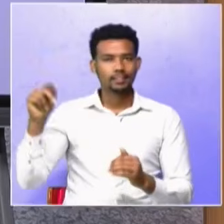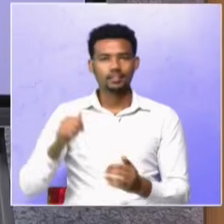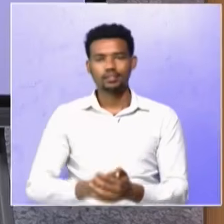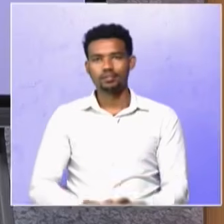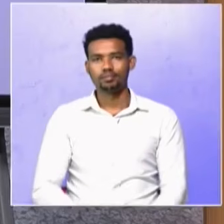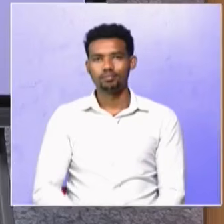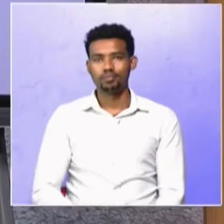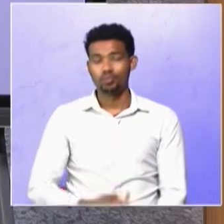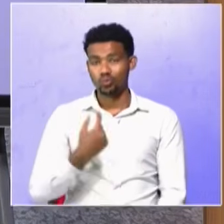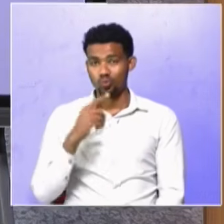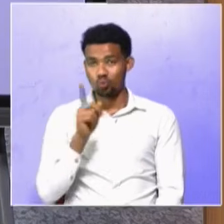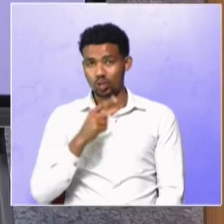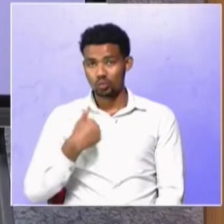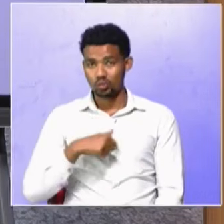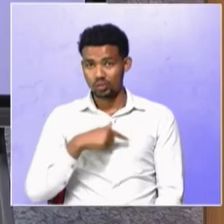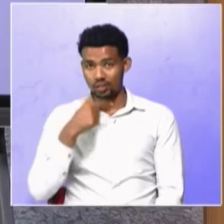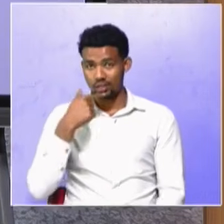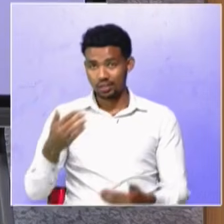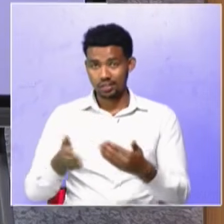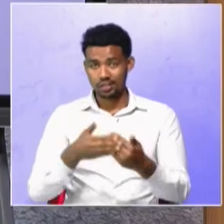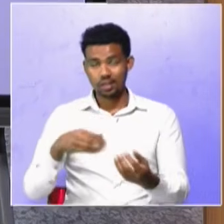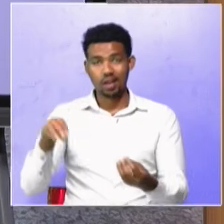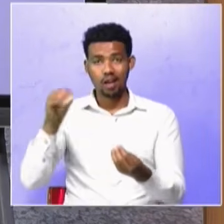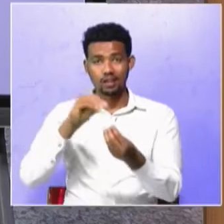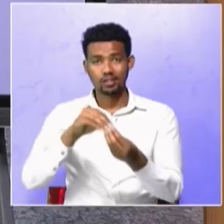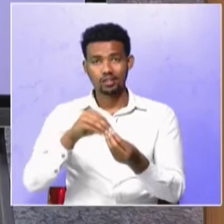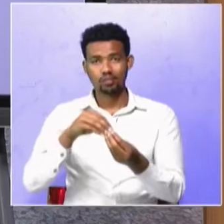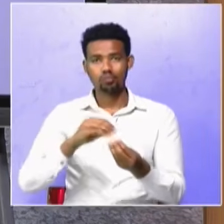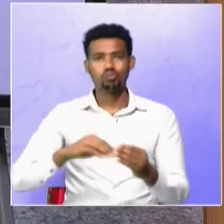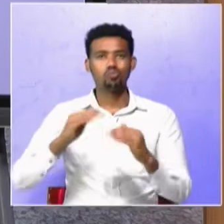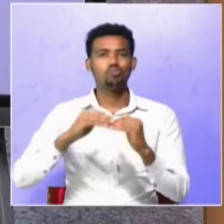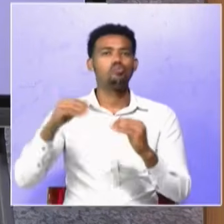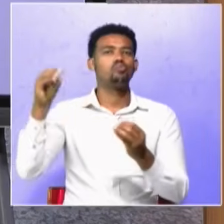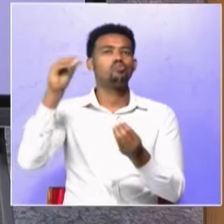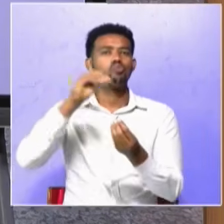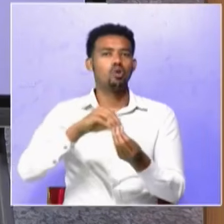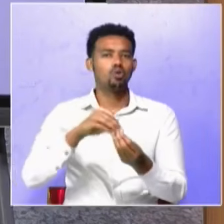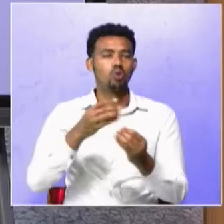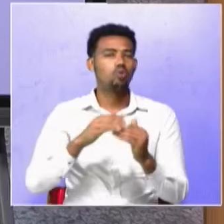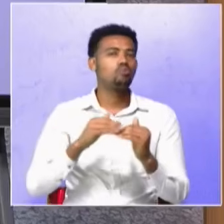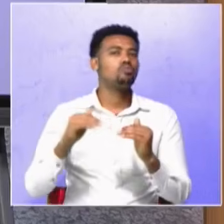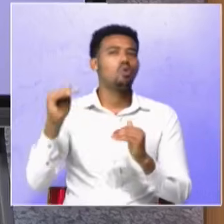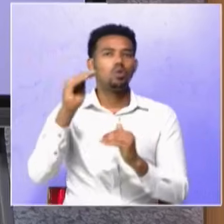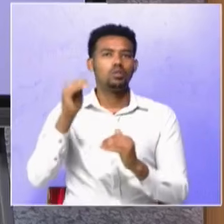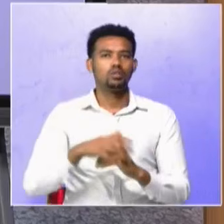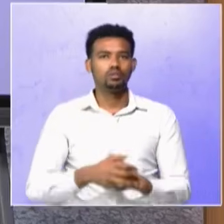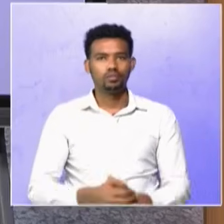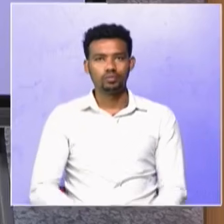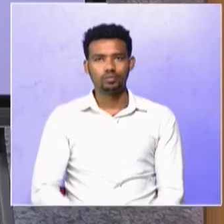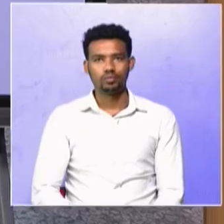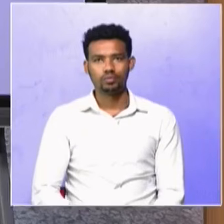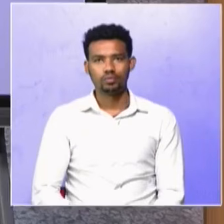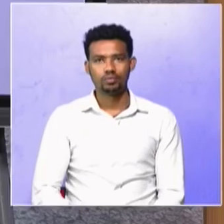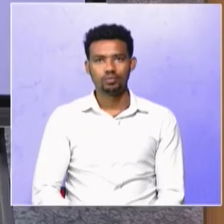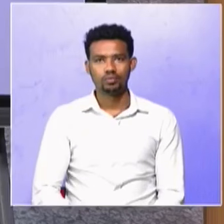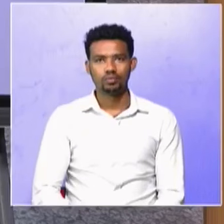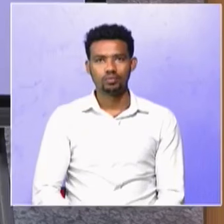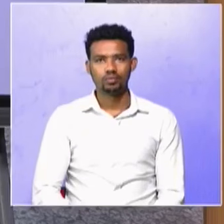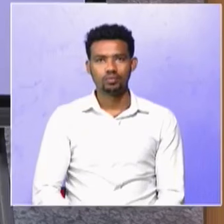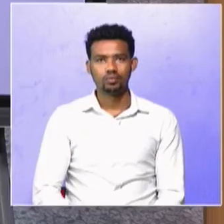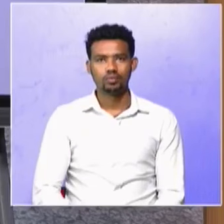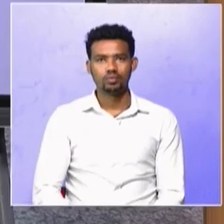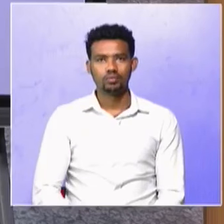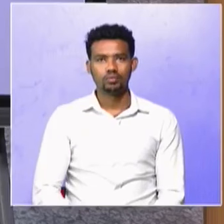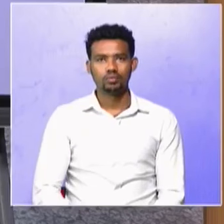intelligent. What we said? Easily by adding more before the adjective words.